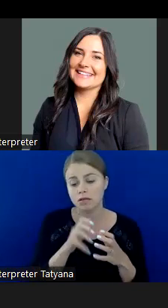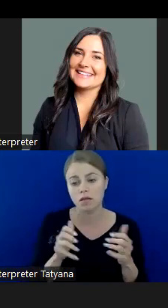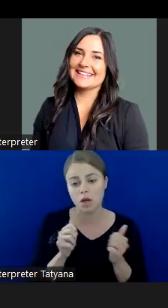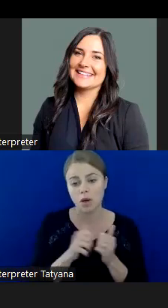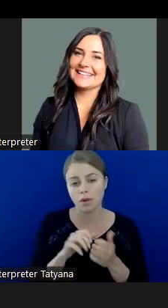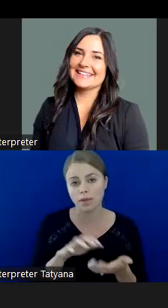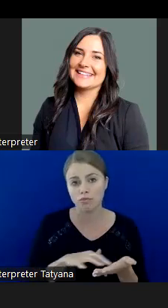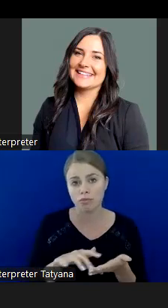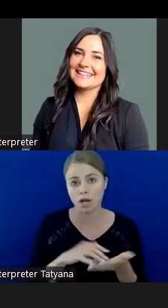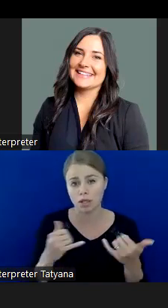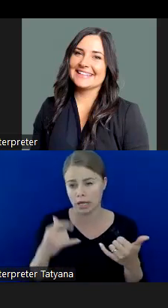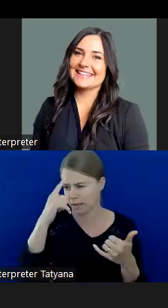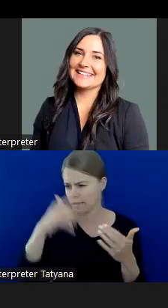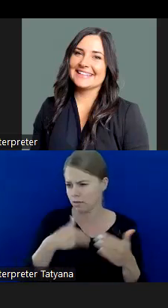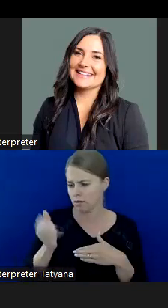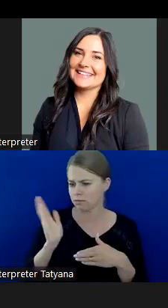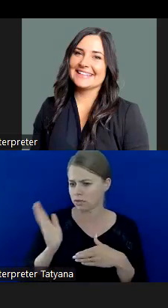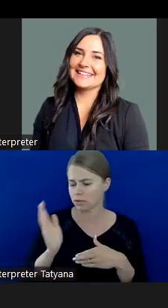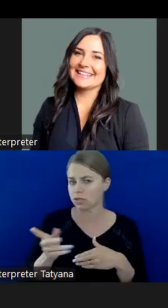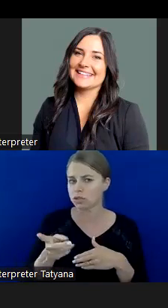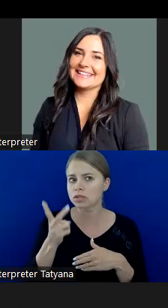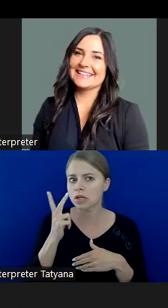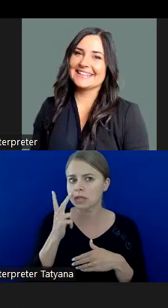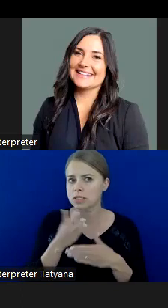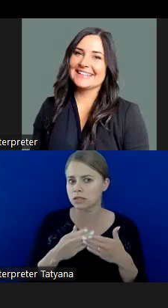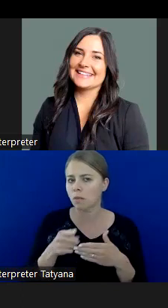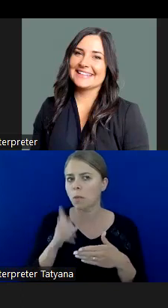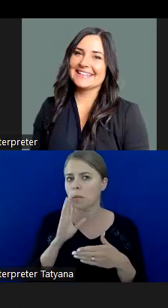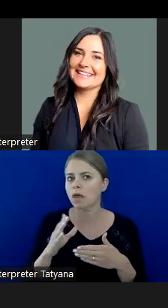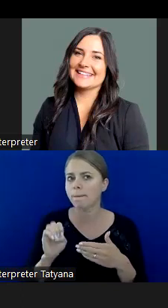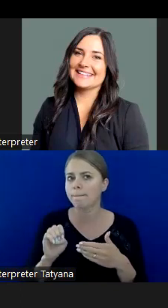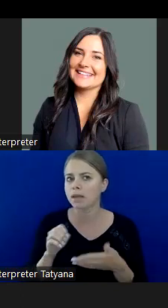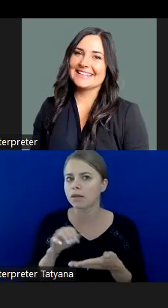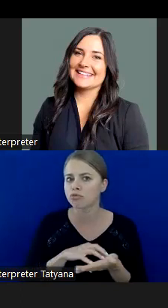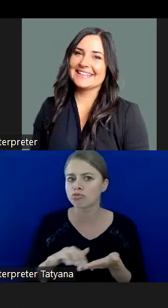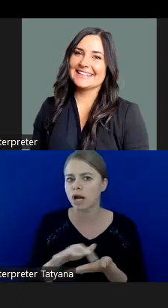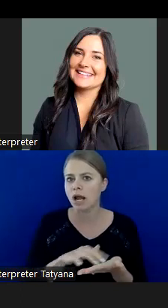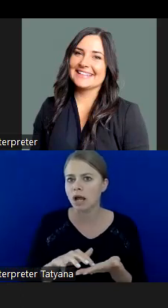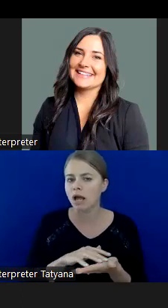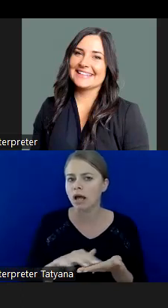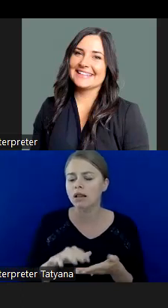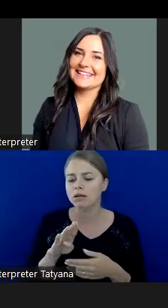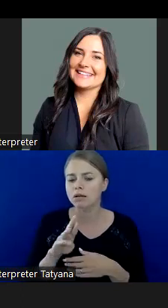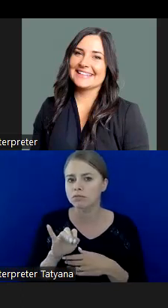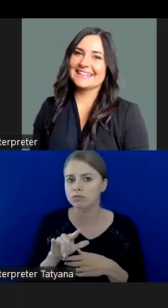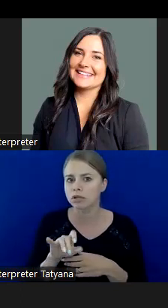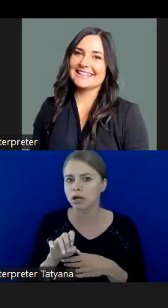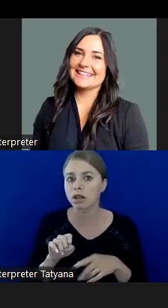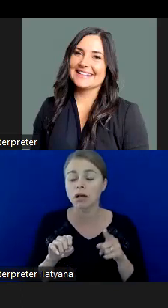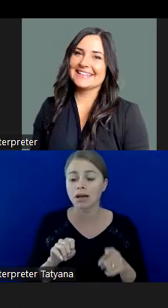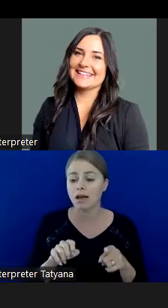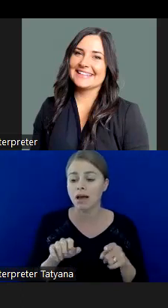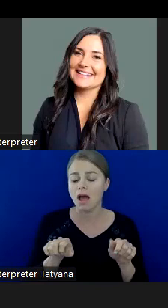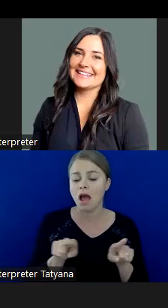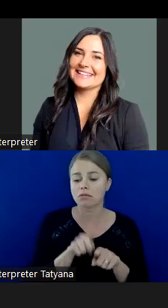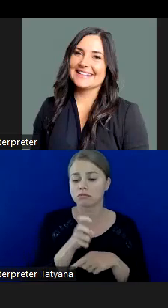Braille today, I guess. I think your next presentation, I got to see some of it, which is going to be Braille. And I would say that as a segue into that presentation,